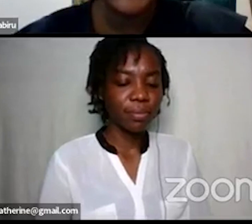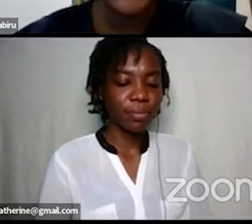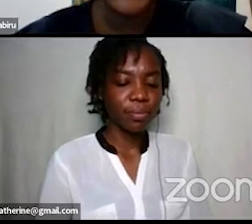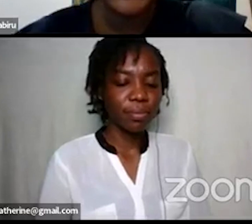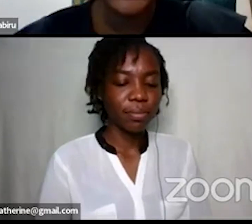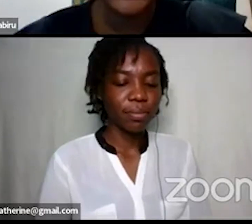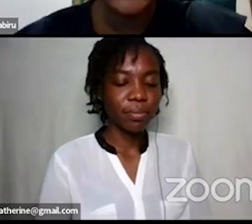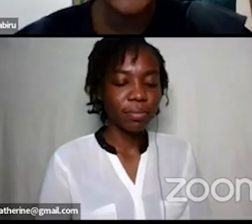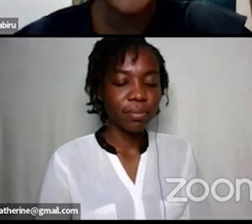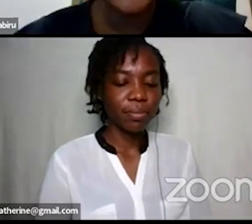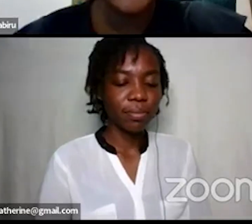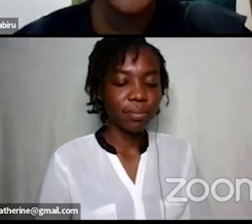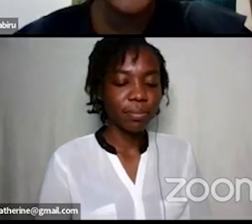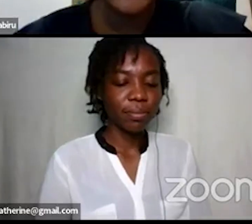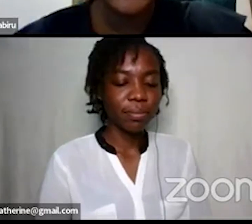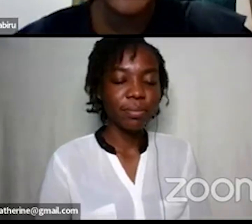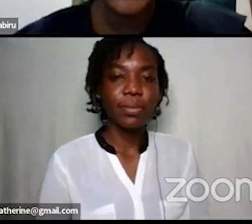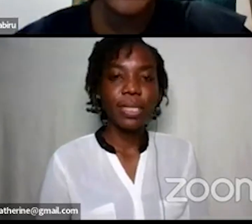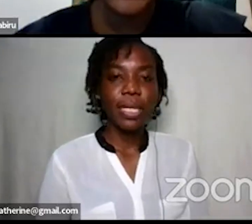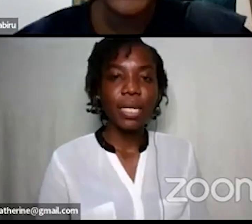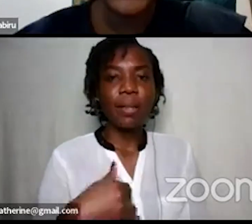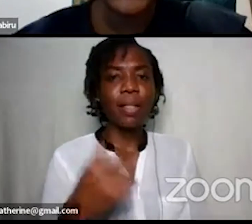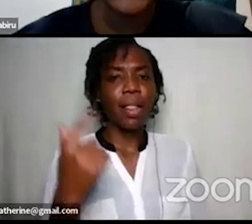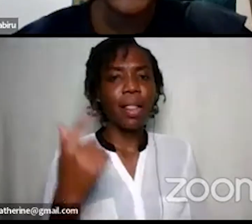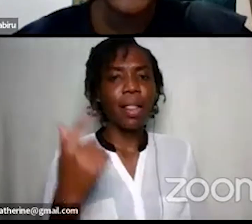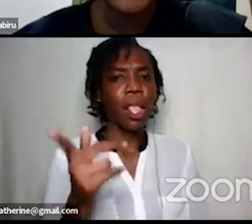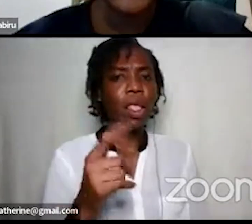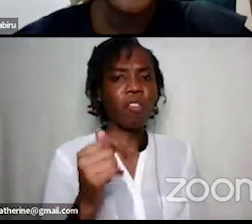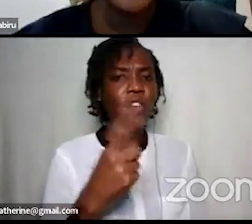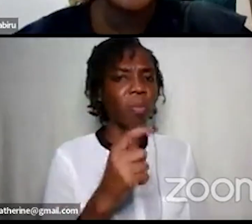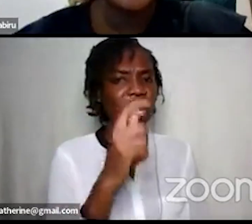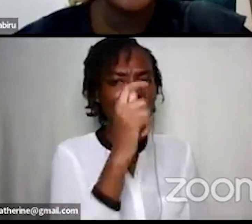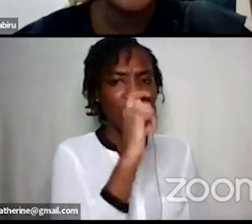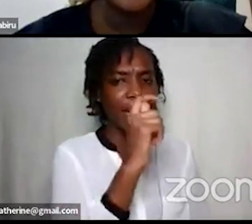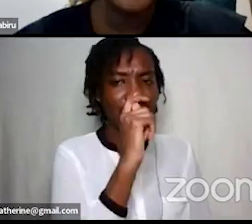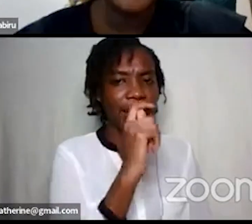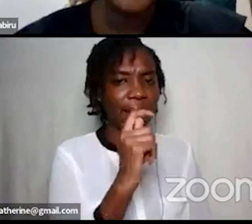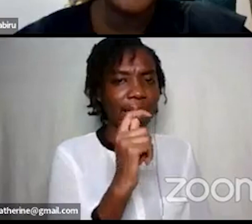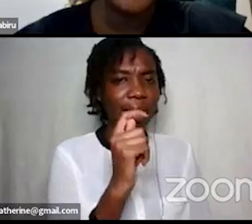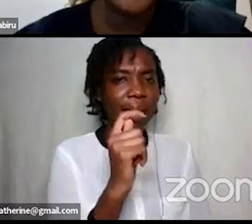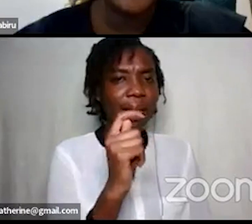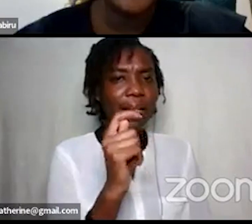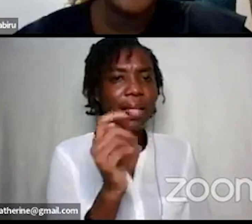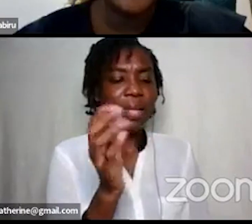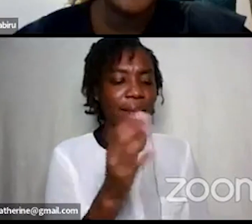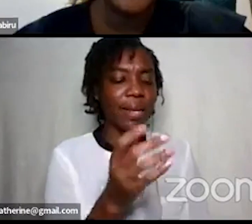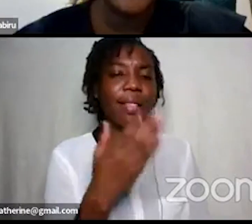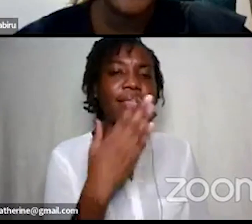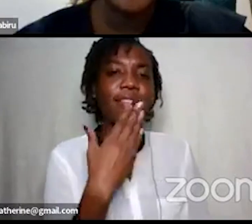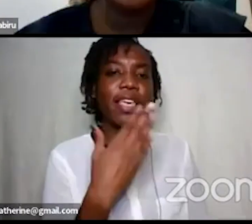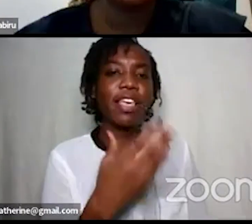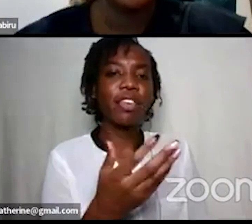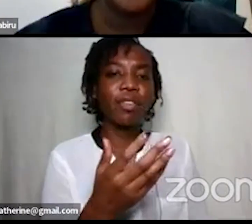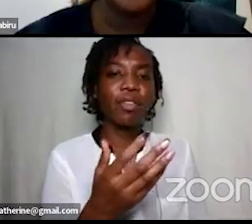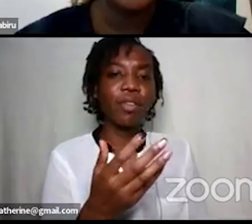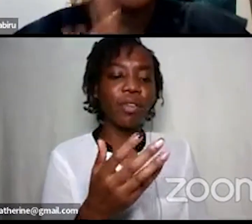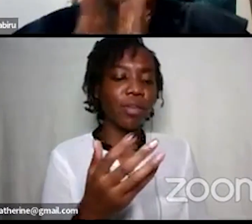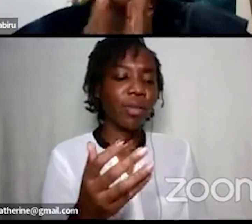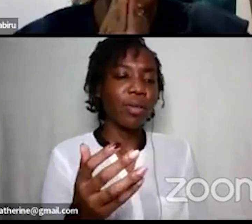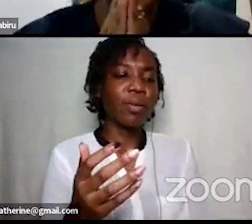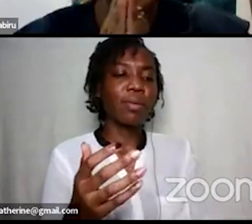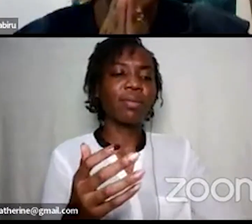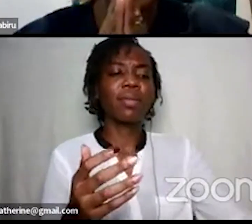Off said he's tuned in from, I can't remember, I think Tanzania. And thank you. He's actually prayed in the name of the Father, Son, and the